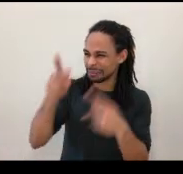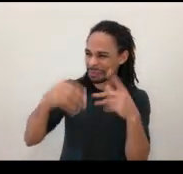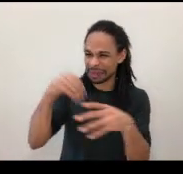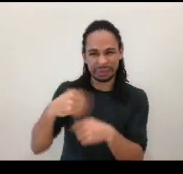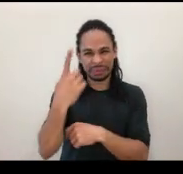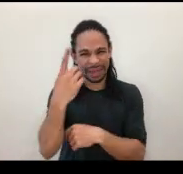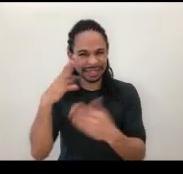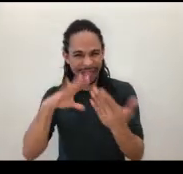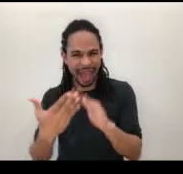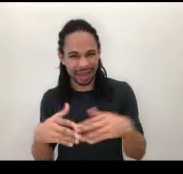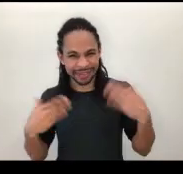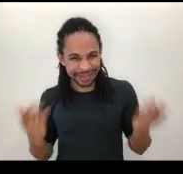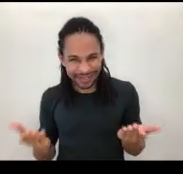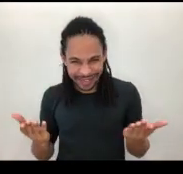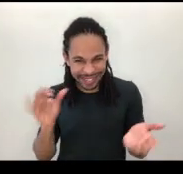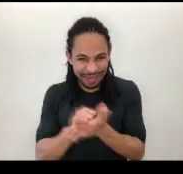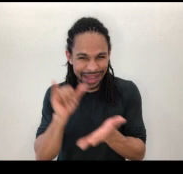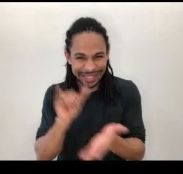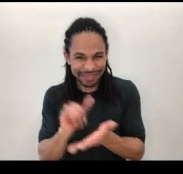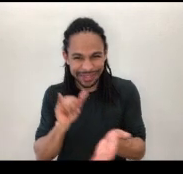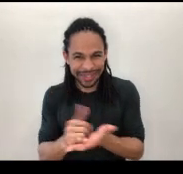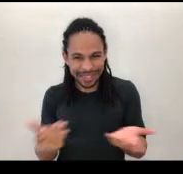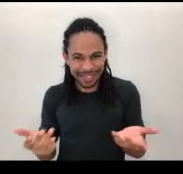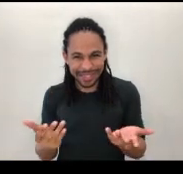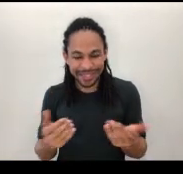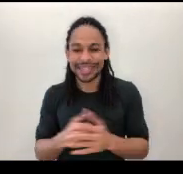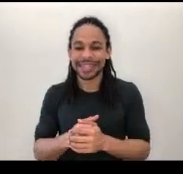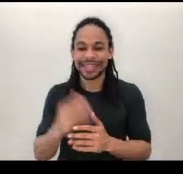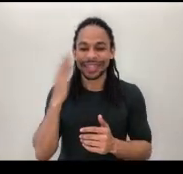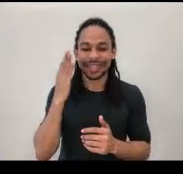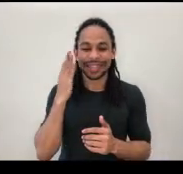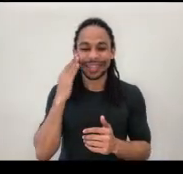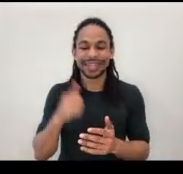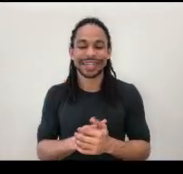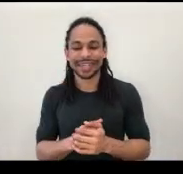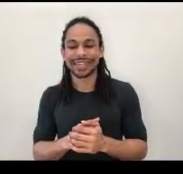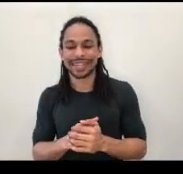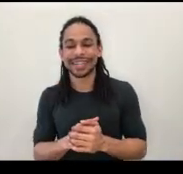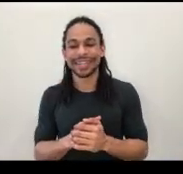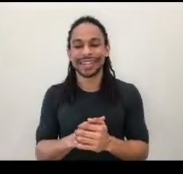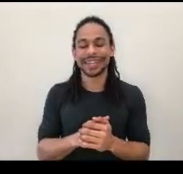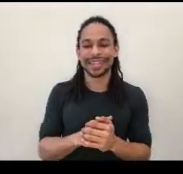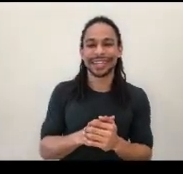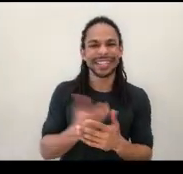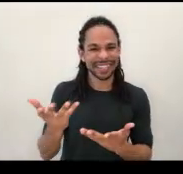famous people in this one town? Is there some animal? What?